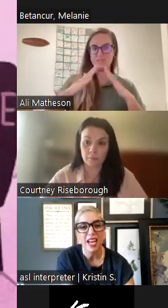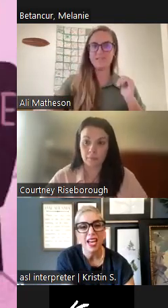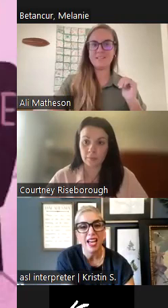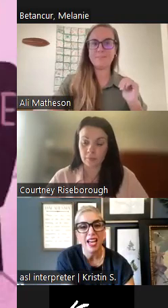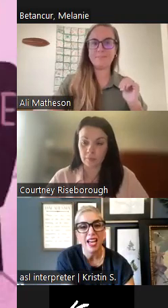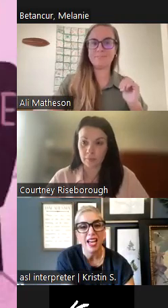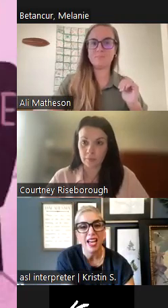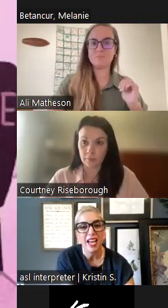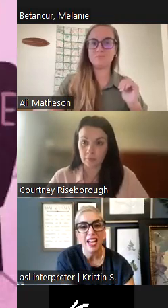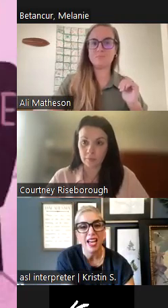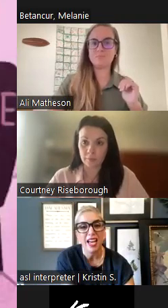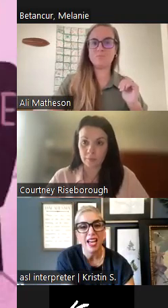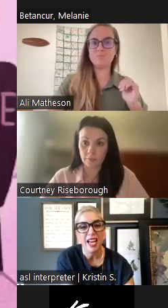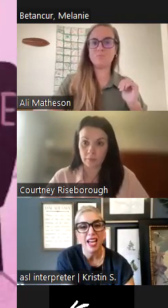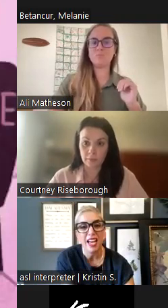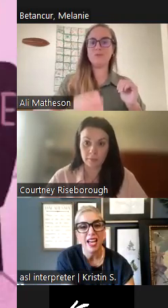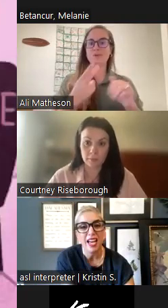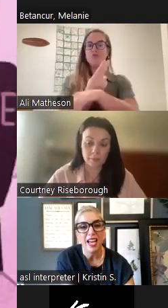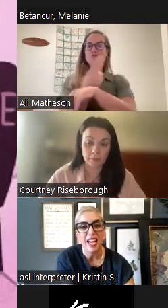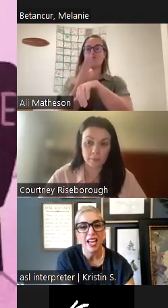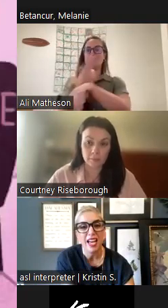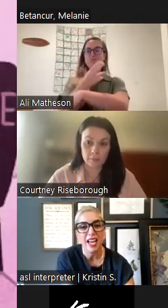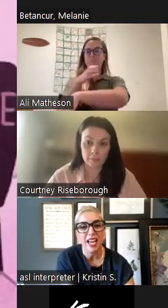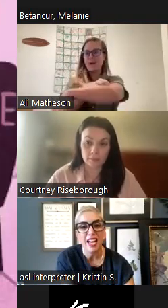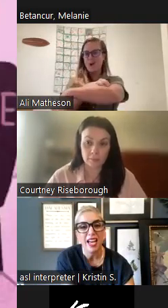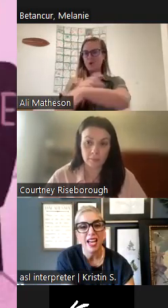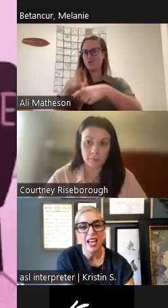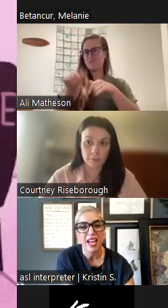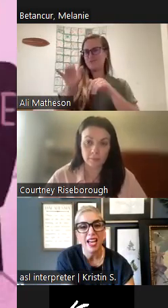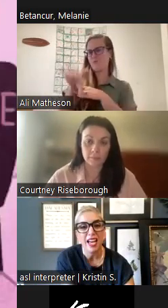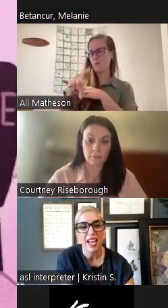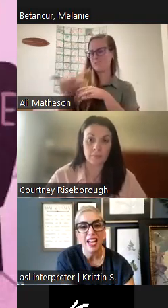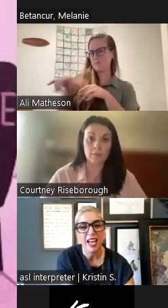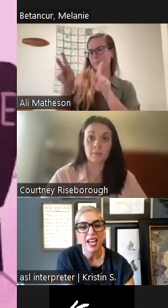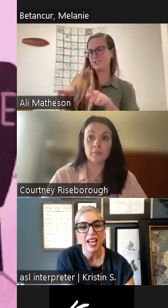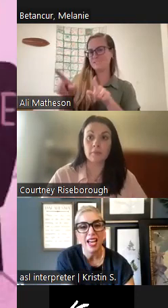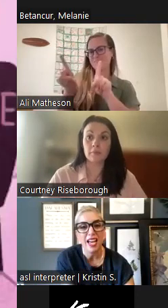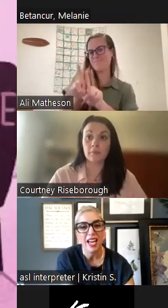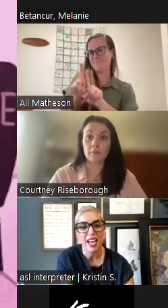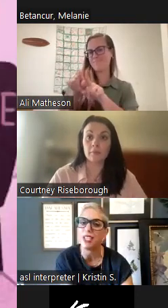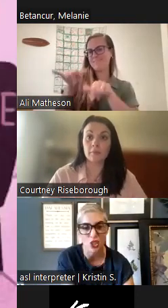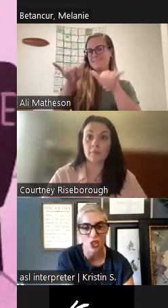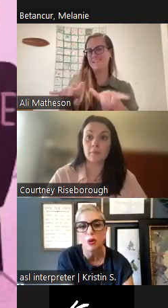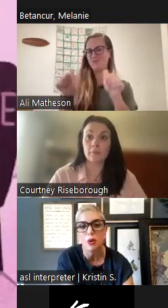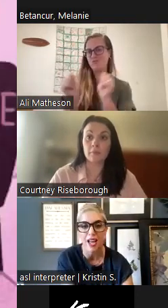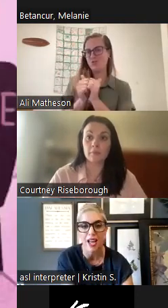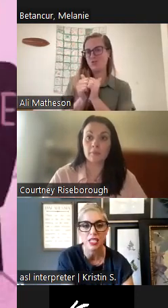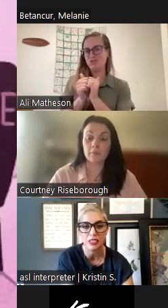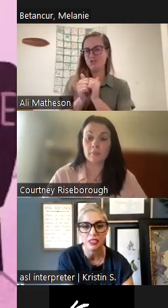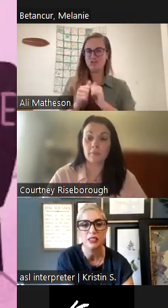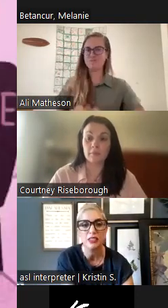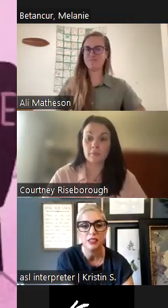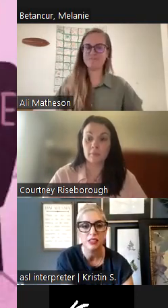if someone's well known, if they're deaf, if they're generationally deaf, they're gonna have a name in the community. There's a reputation, there's a power that goes along with